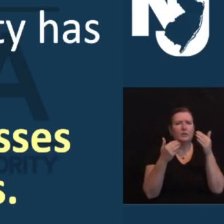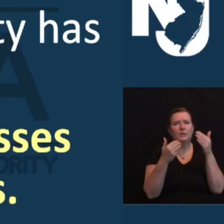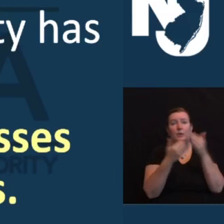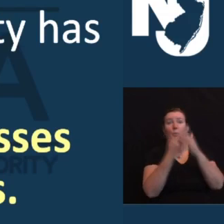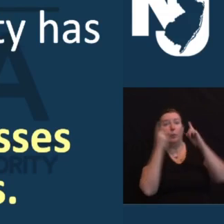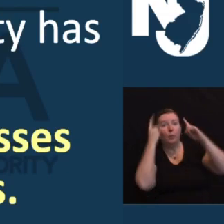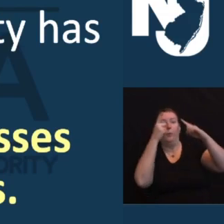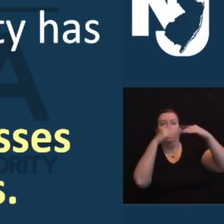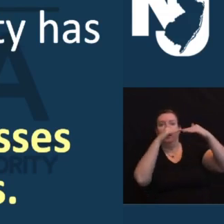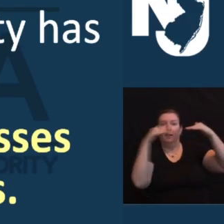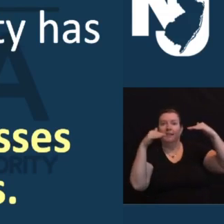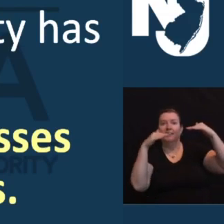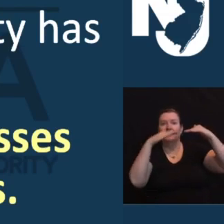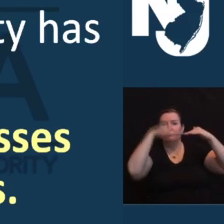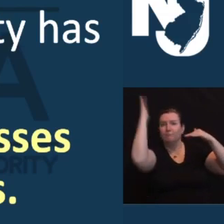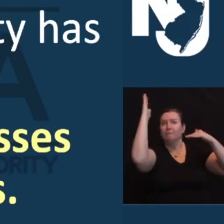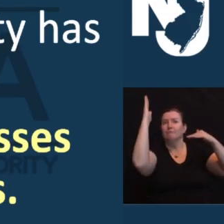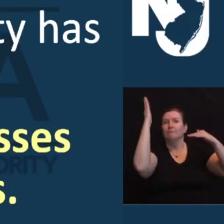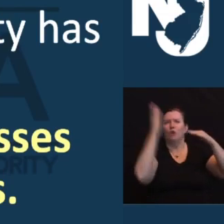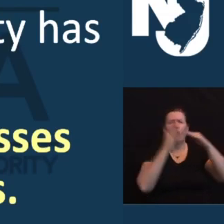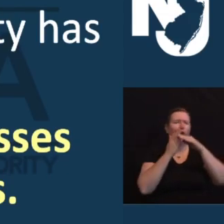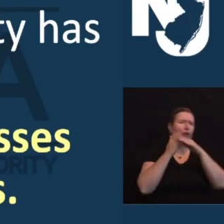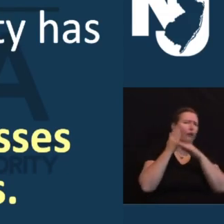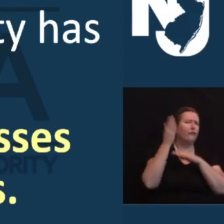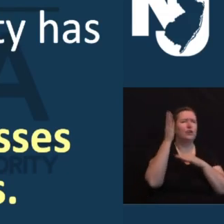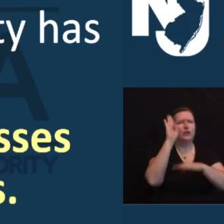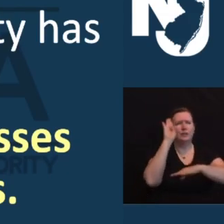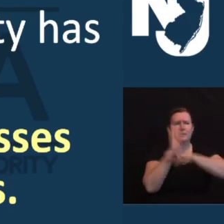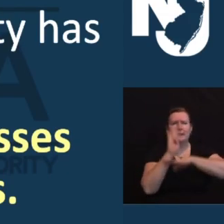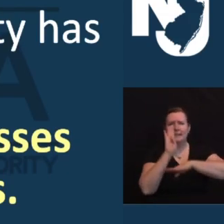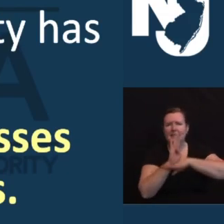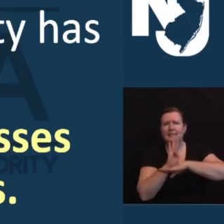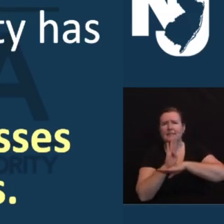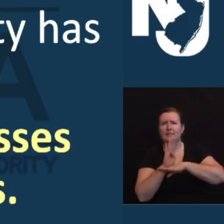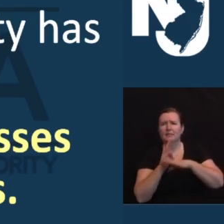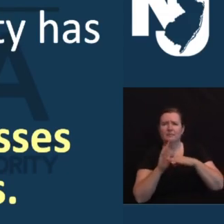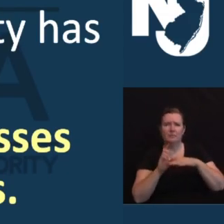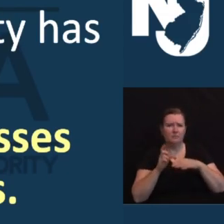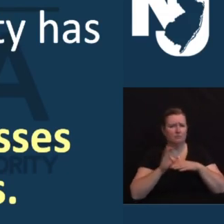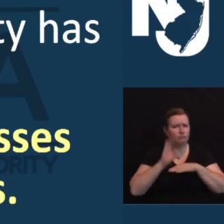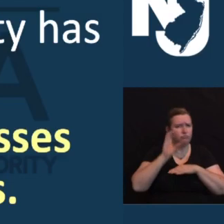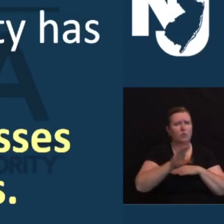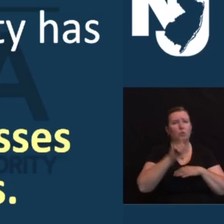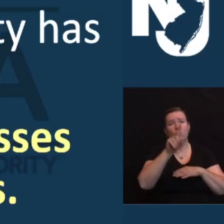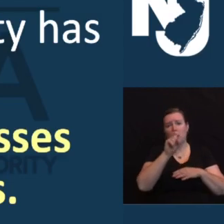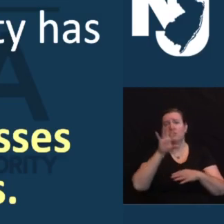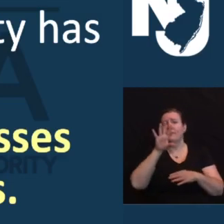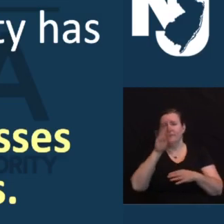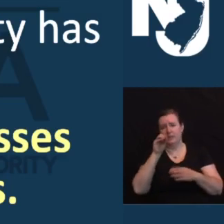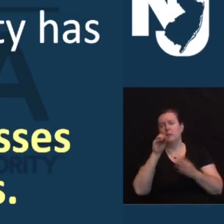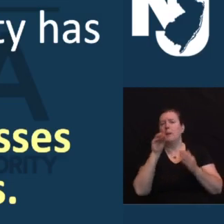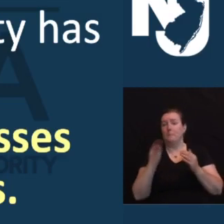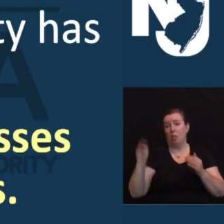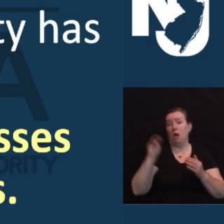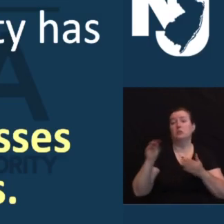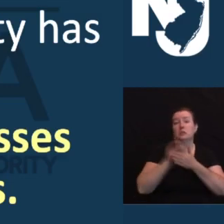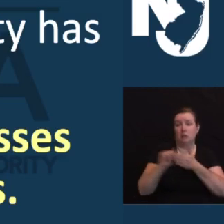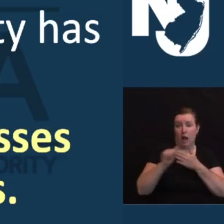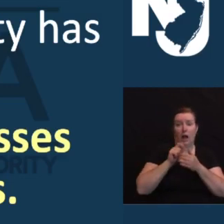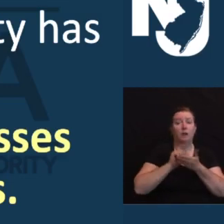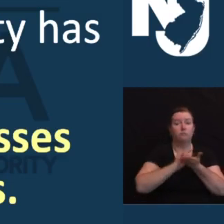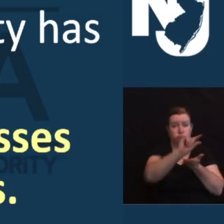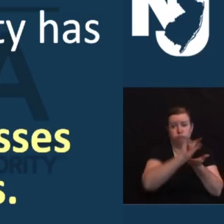organizations. Through emergency grants and loans, the state has put roughly $150 million right onto Main Street, New